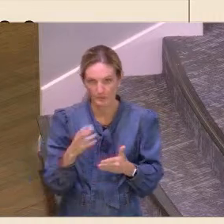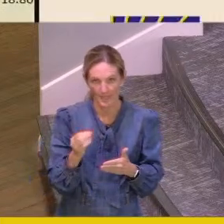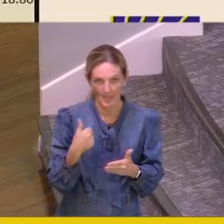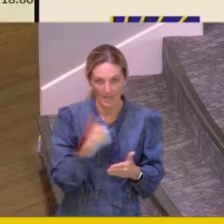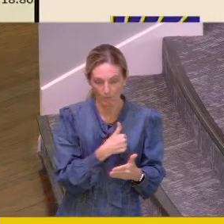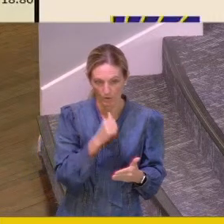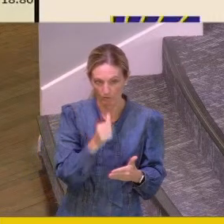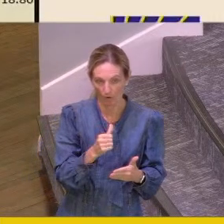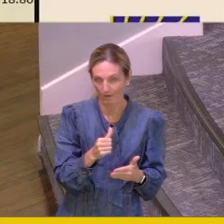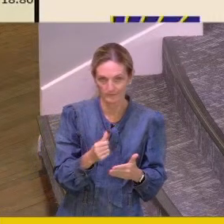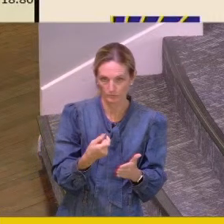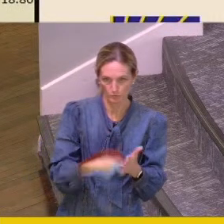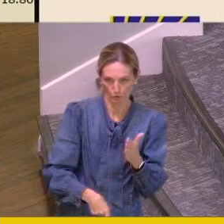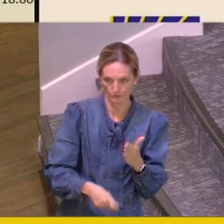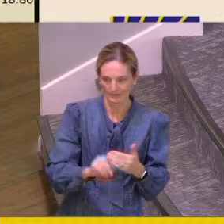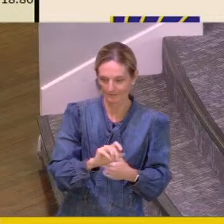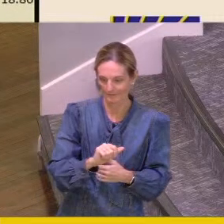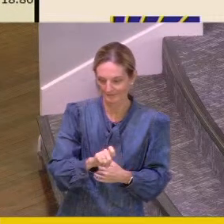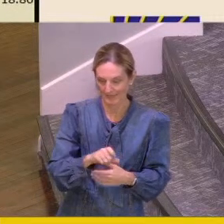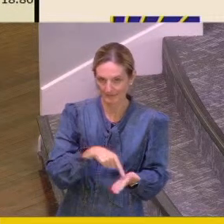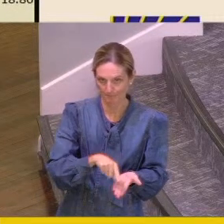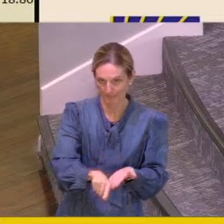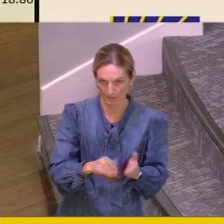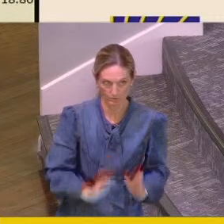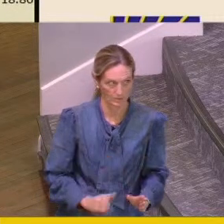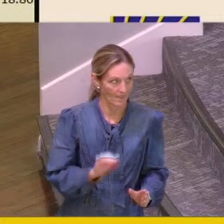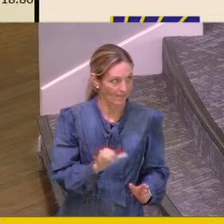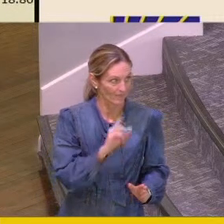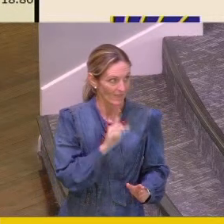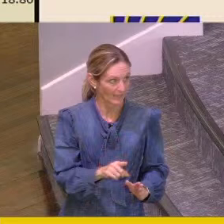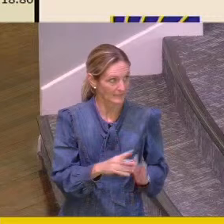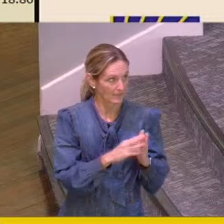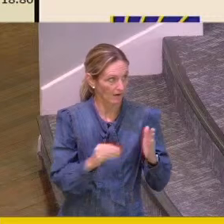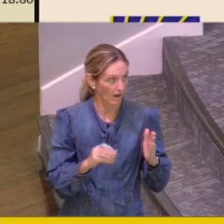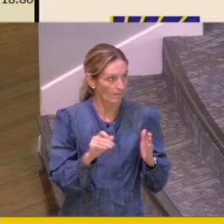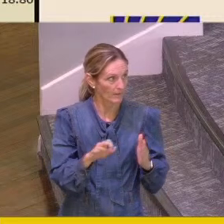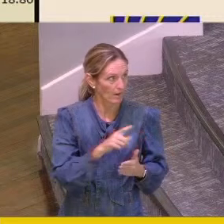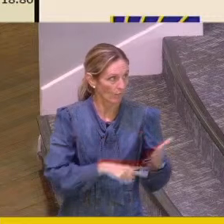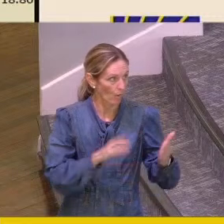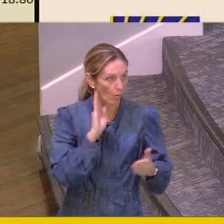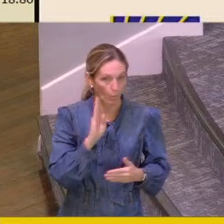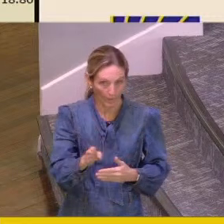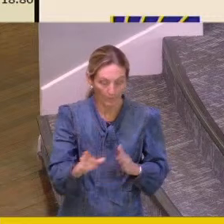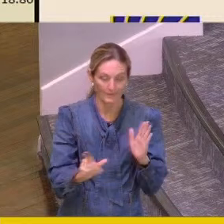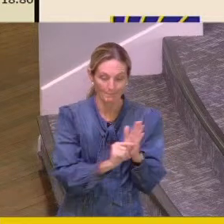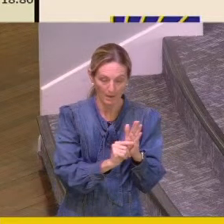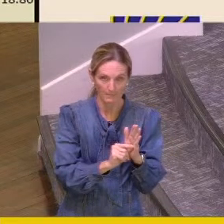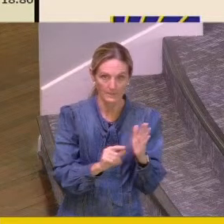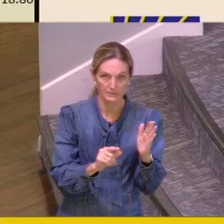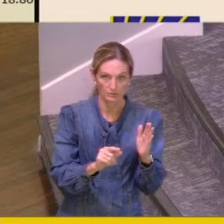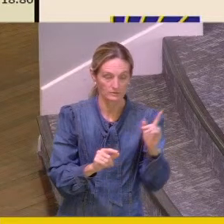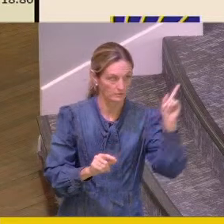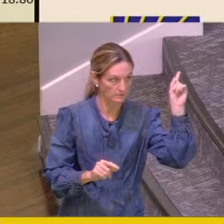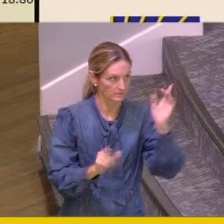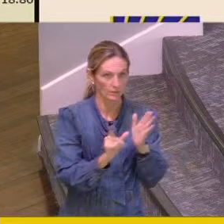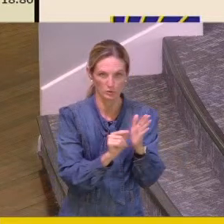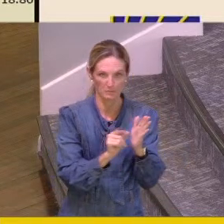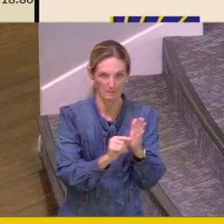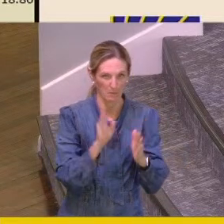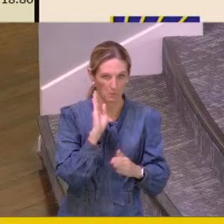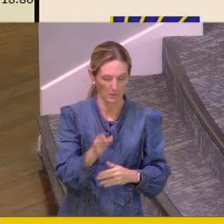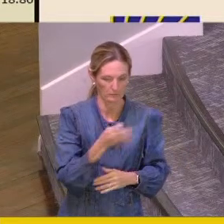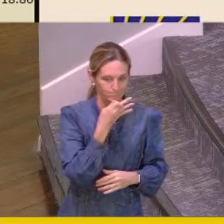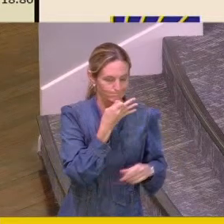taxpayers. This is a copy of what will be published in the newspaper. It is